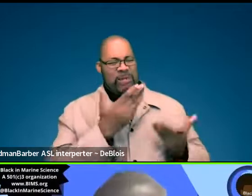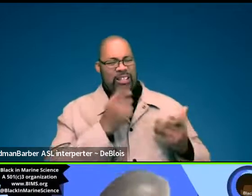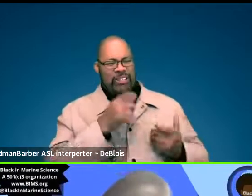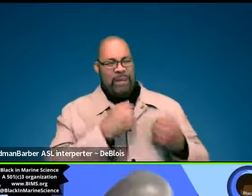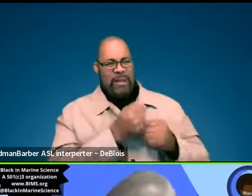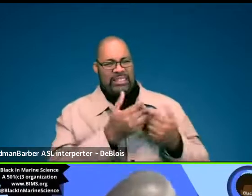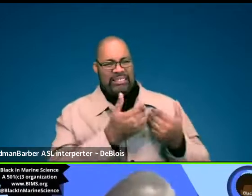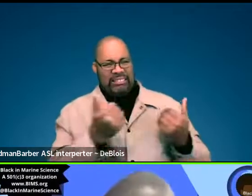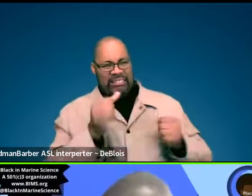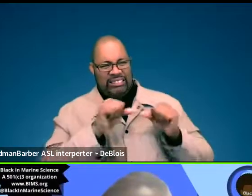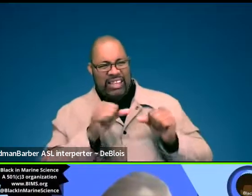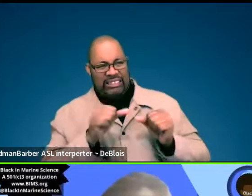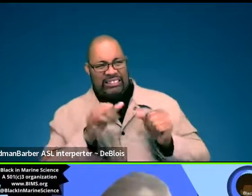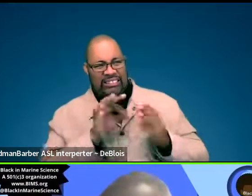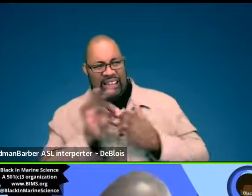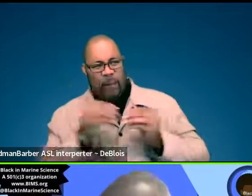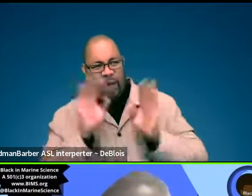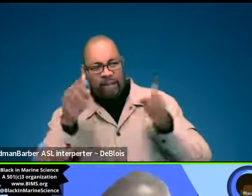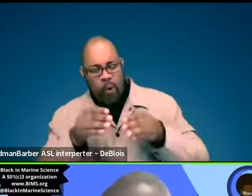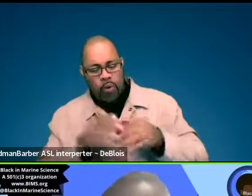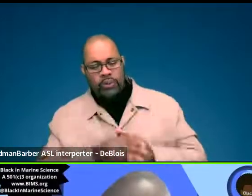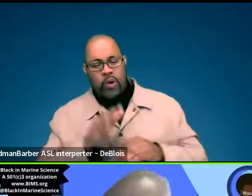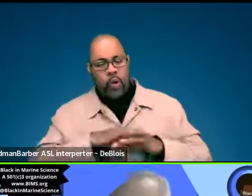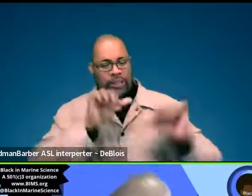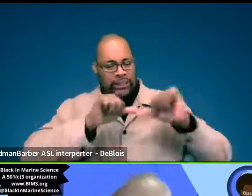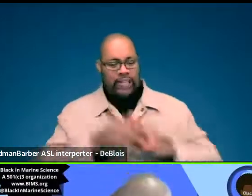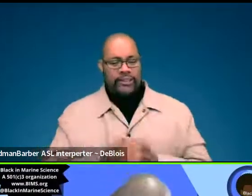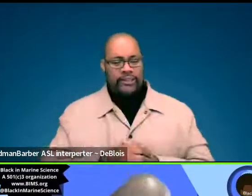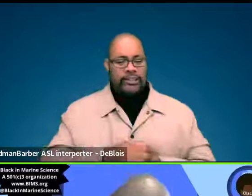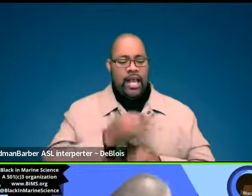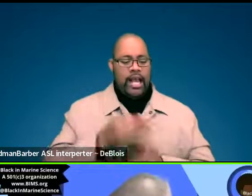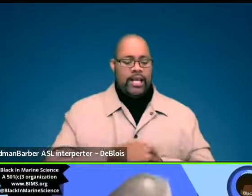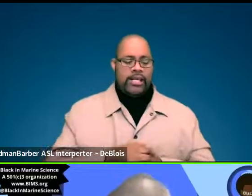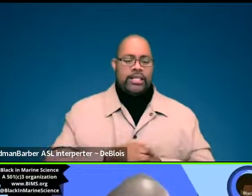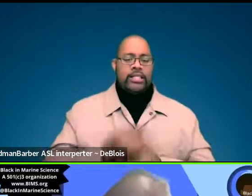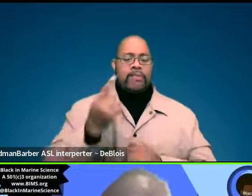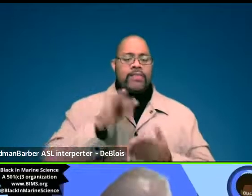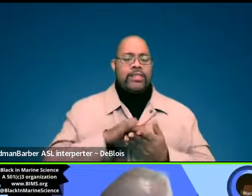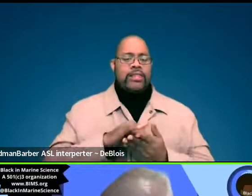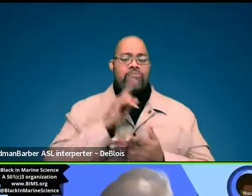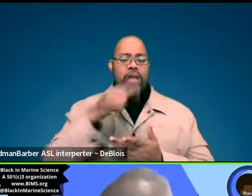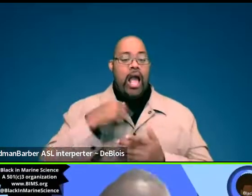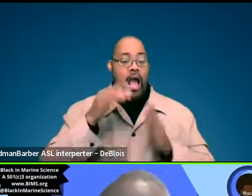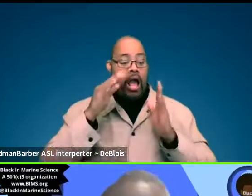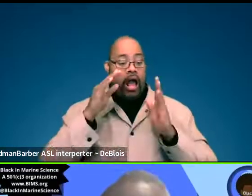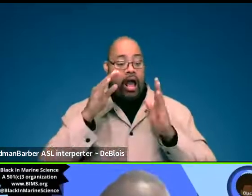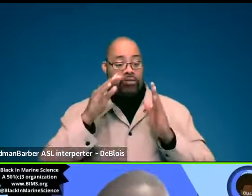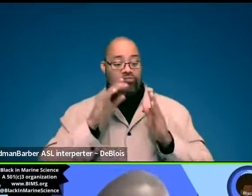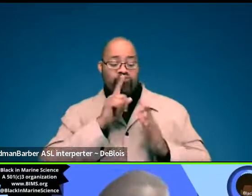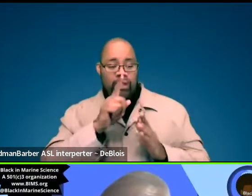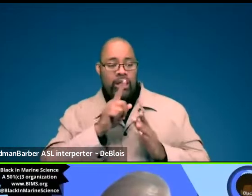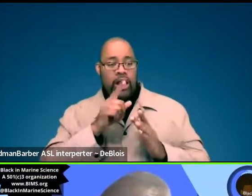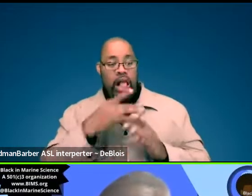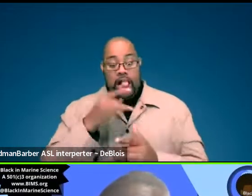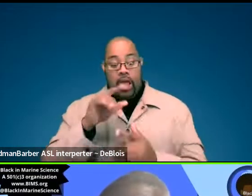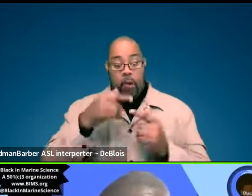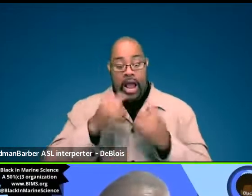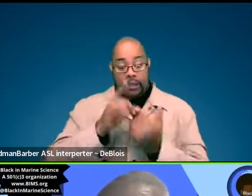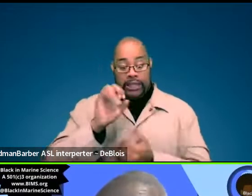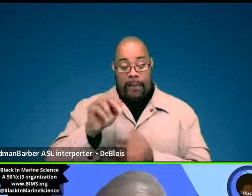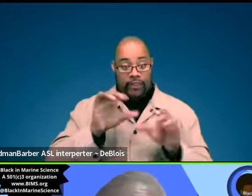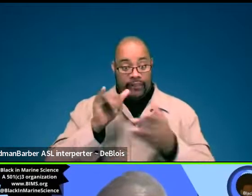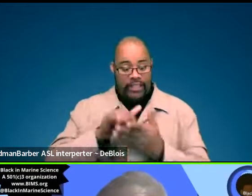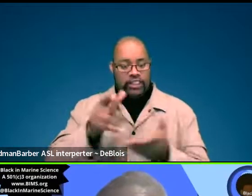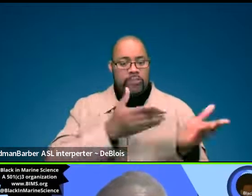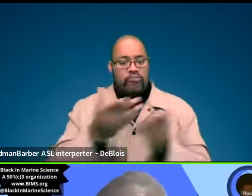make a Scientist Symone account that's more focused on science. And something that I really admire about the way Diamond does things is that like she